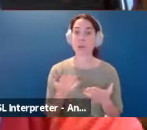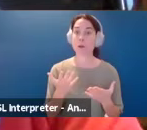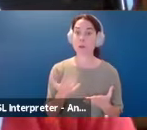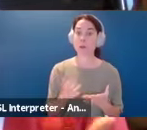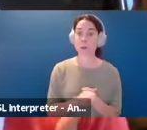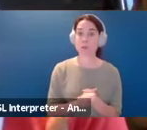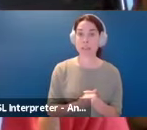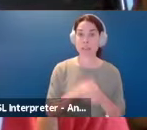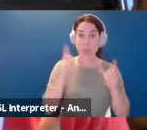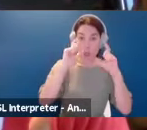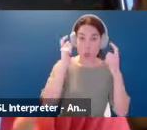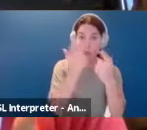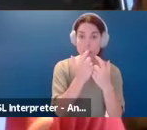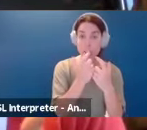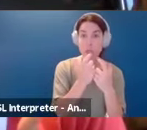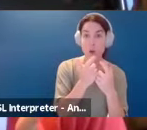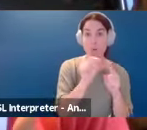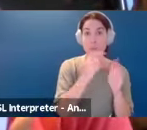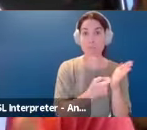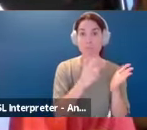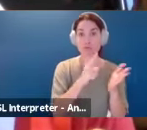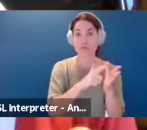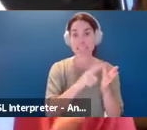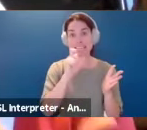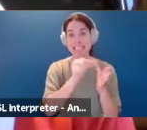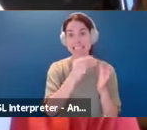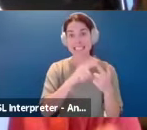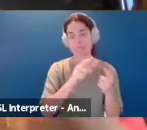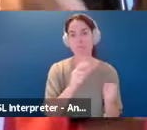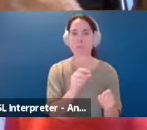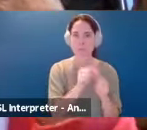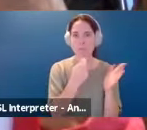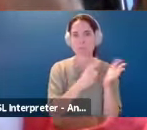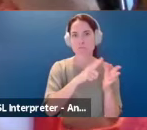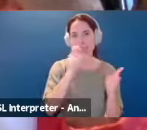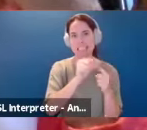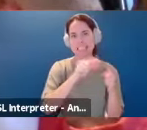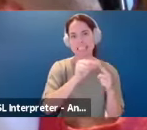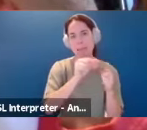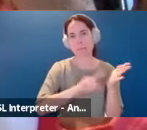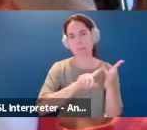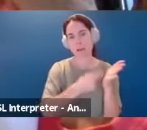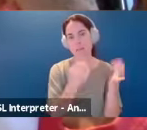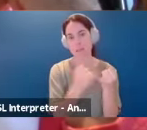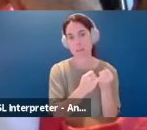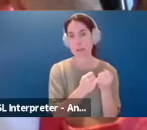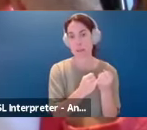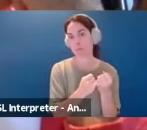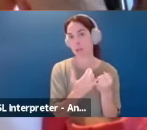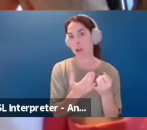preceptors i i still as a woman i'm a little bit surprised to find myself in that position um